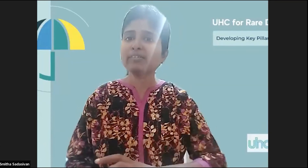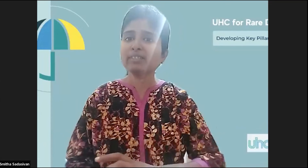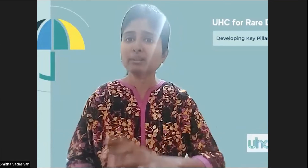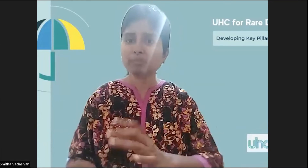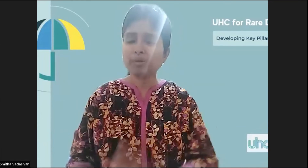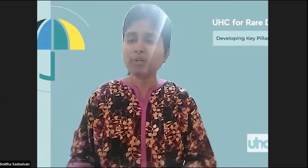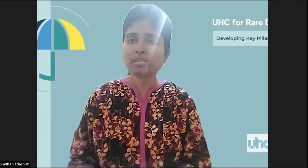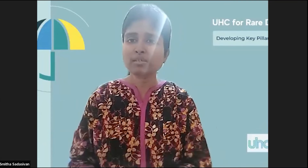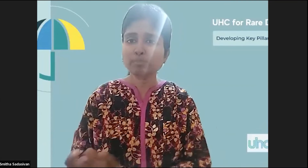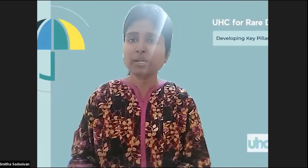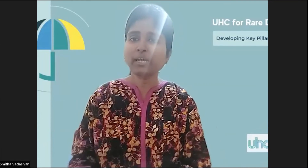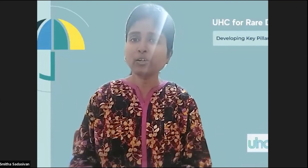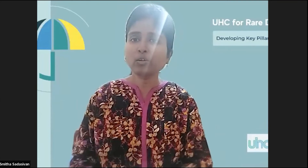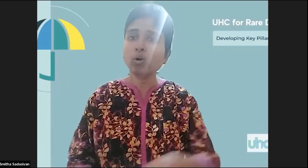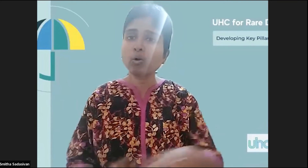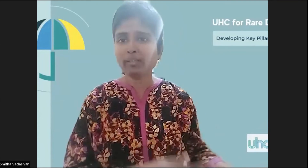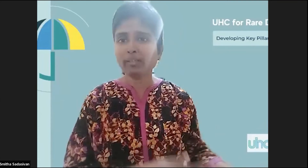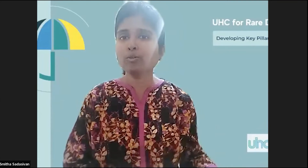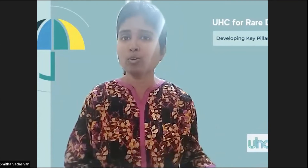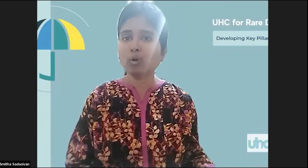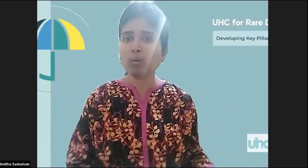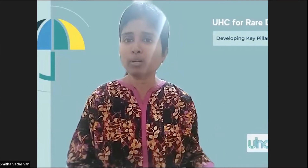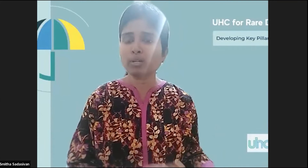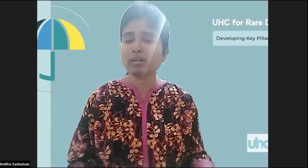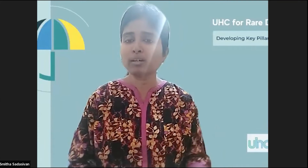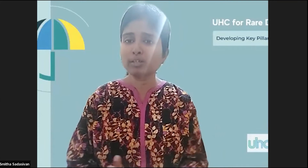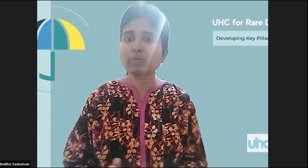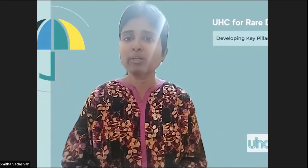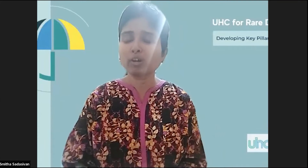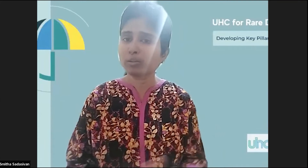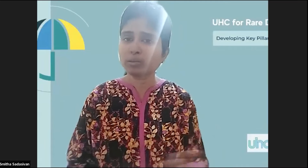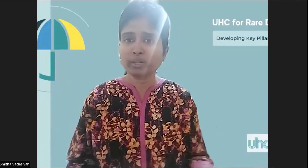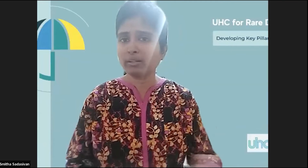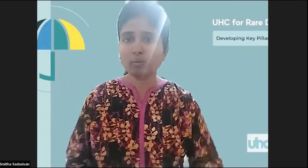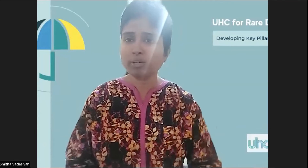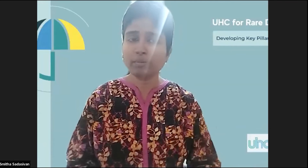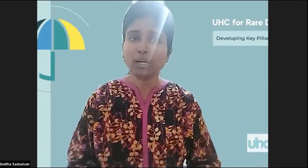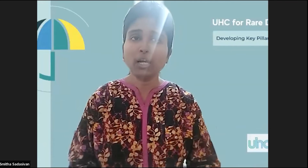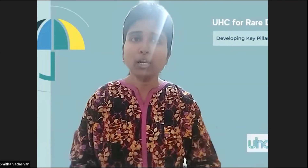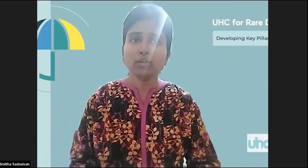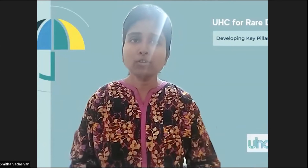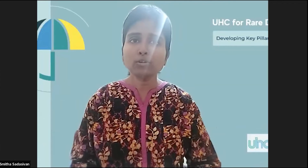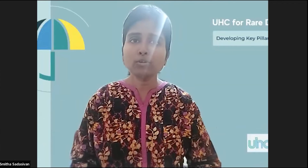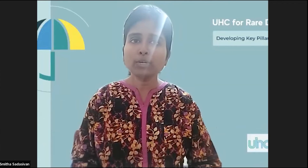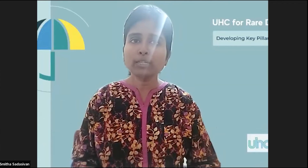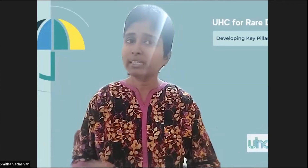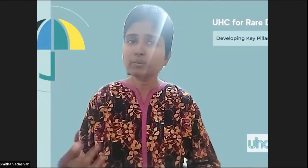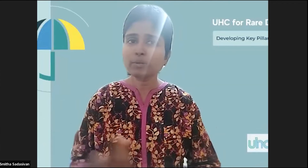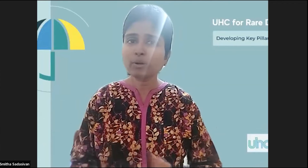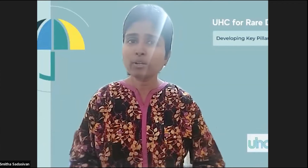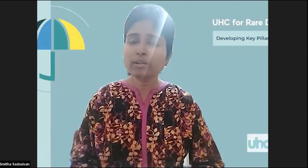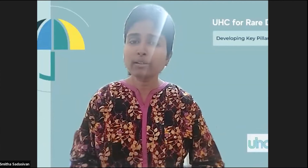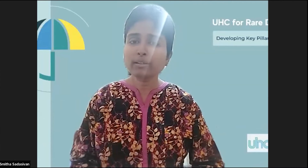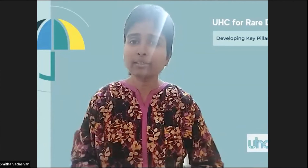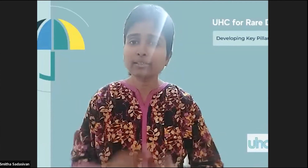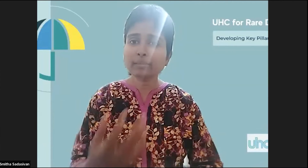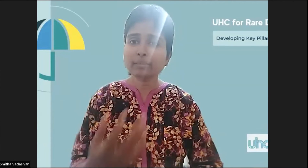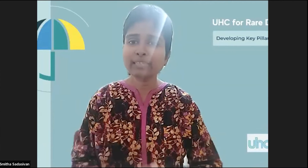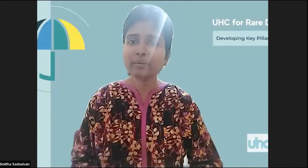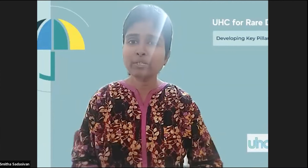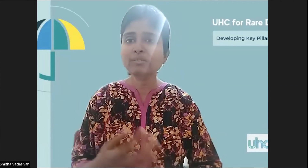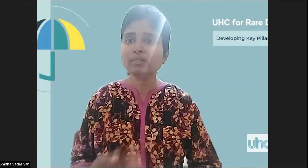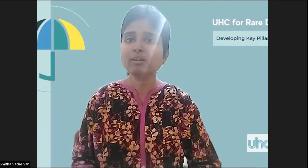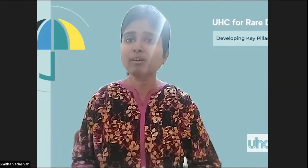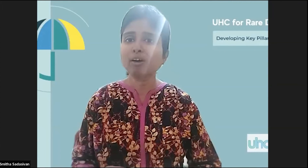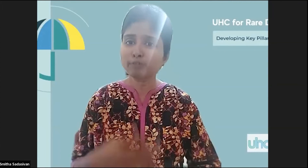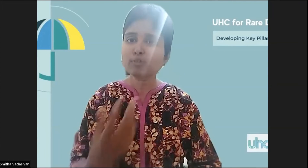leave the persons behind at home and go out during lockdown and whatever. So these were all some